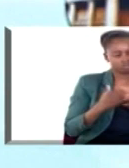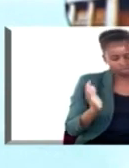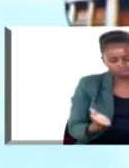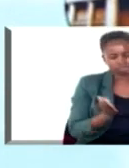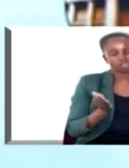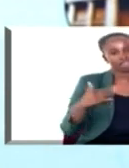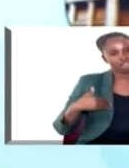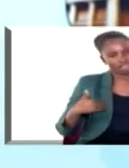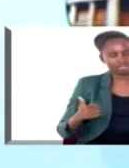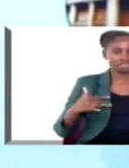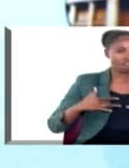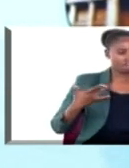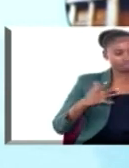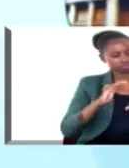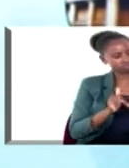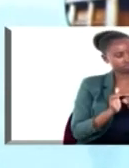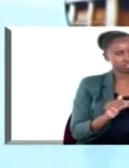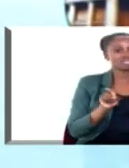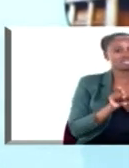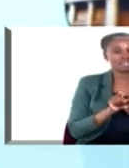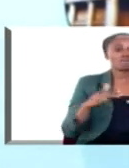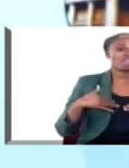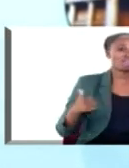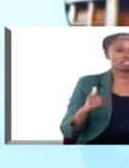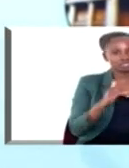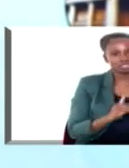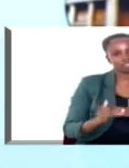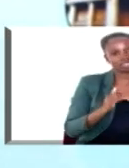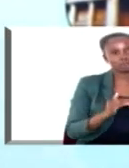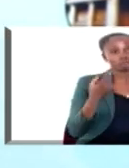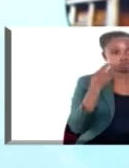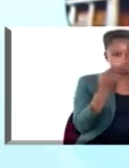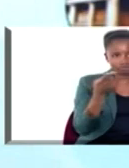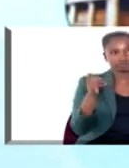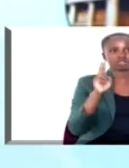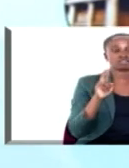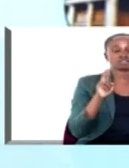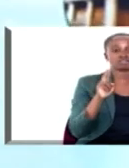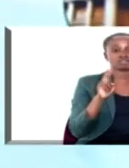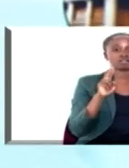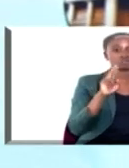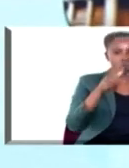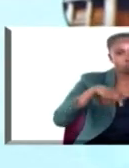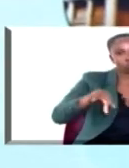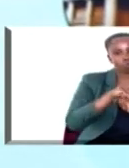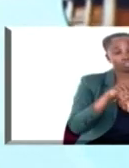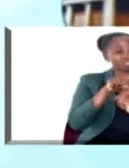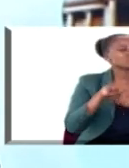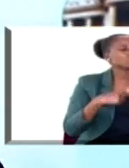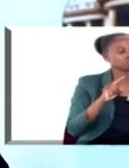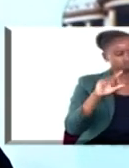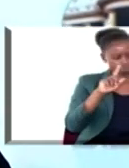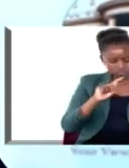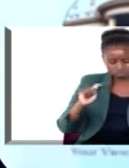and providing access to health care, universal health coverage to all. It's about changing the